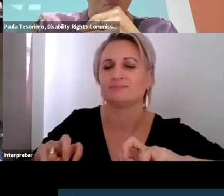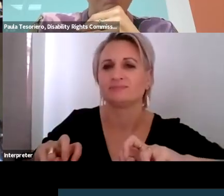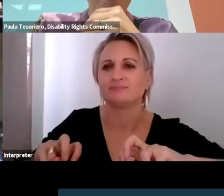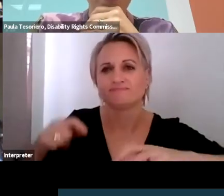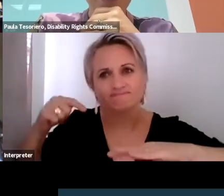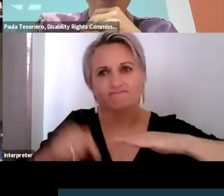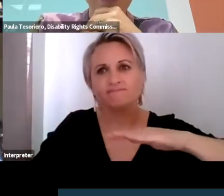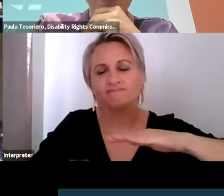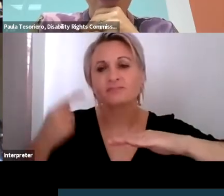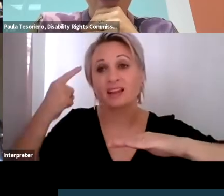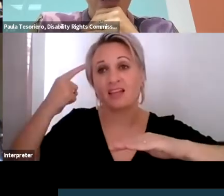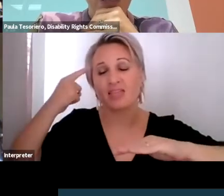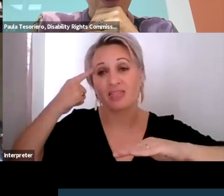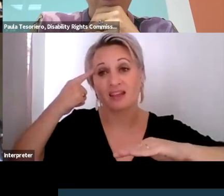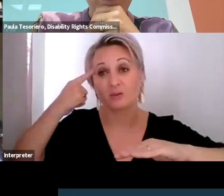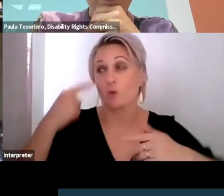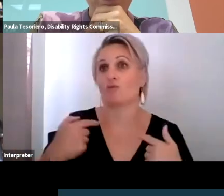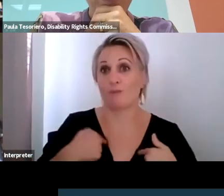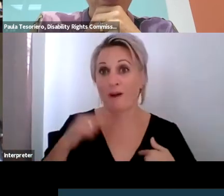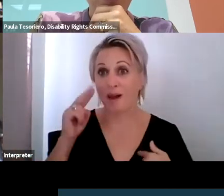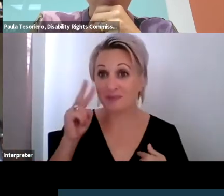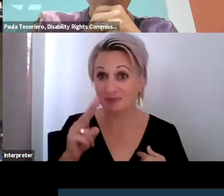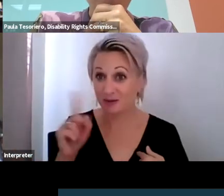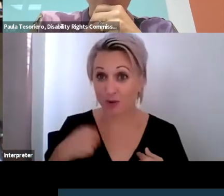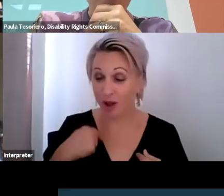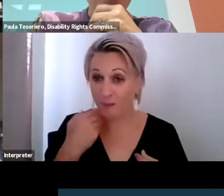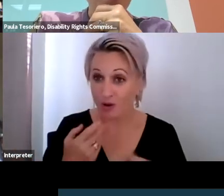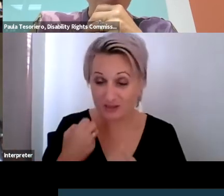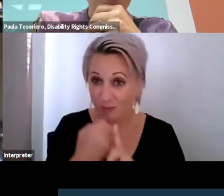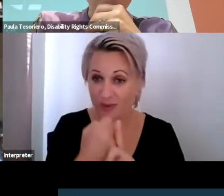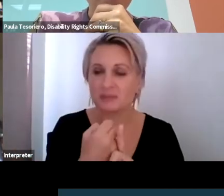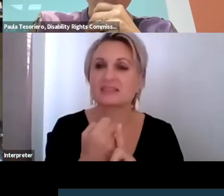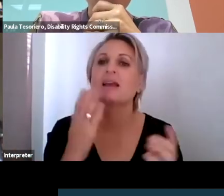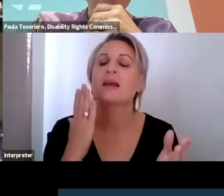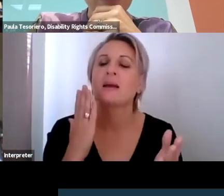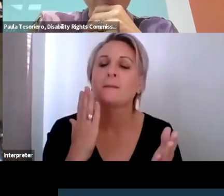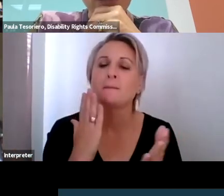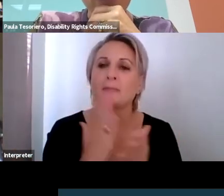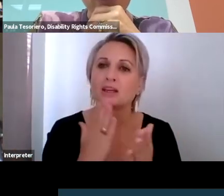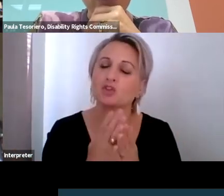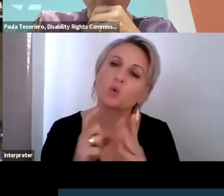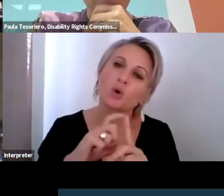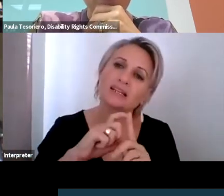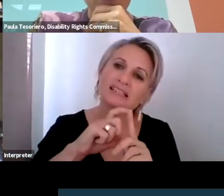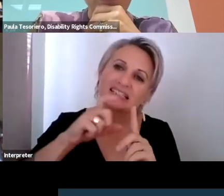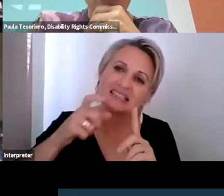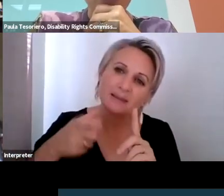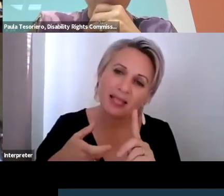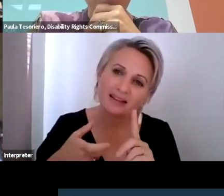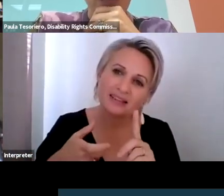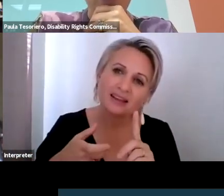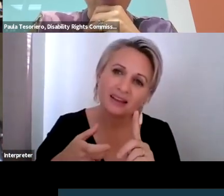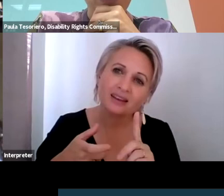I will always be promoting is, you know, making sure that disability is very